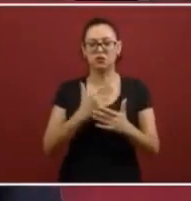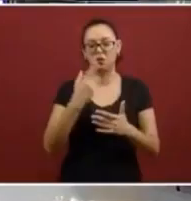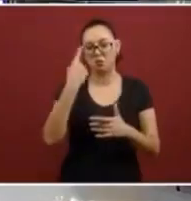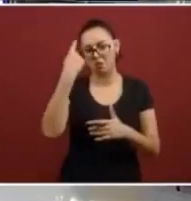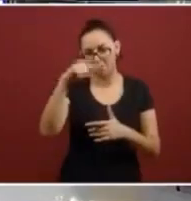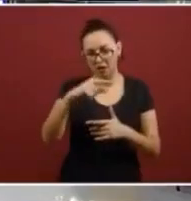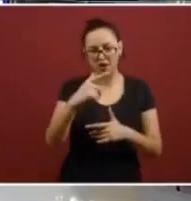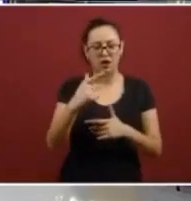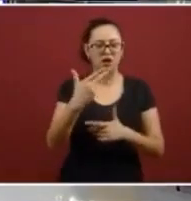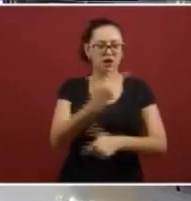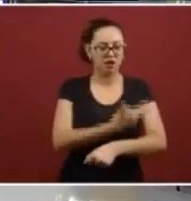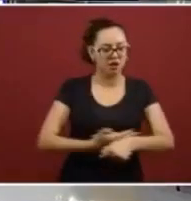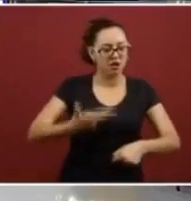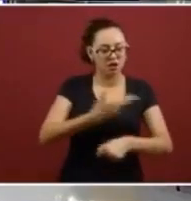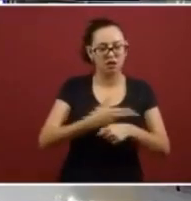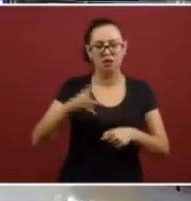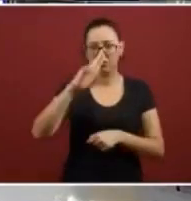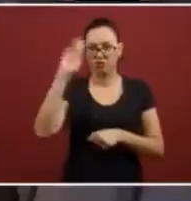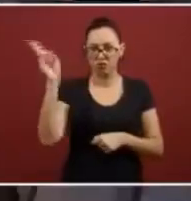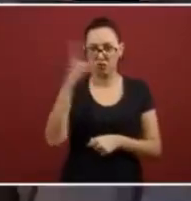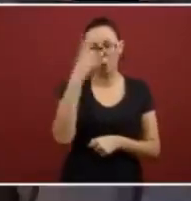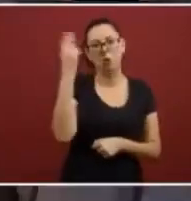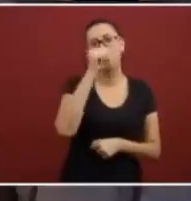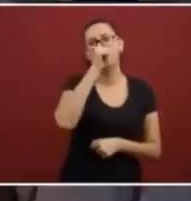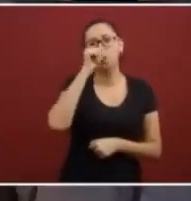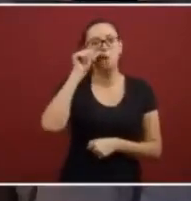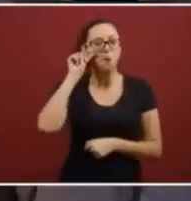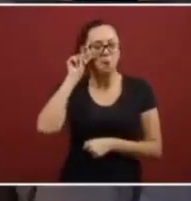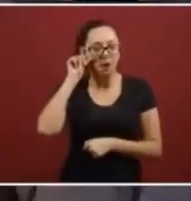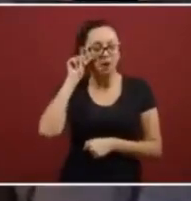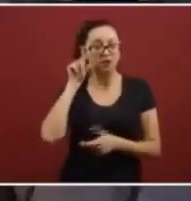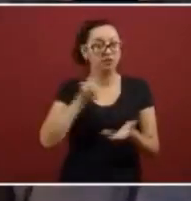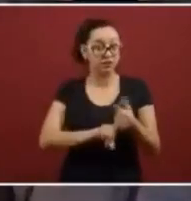SEP? ¿Estaría al interior de la SEP? ¿O Va a estar